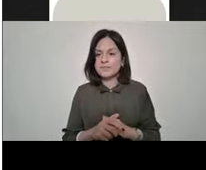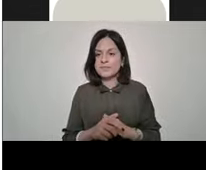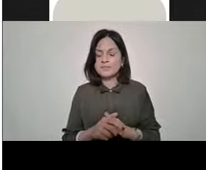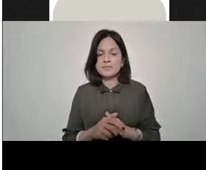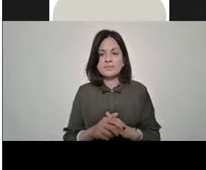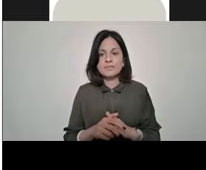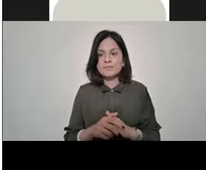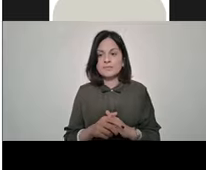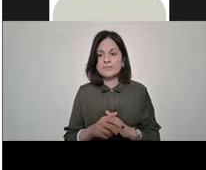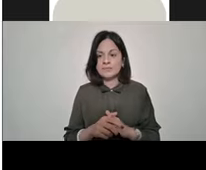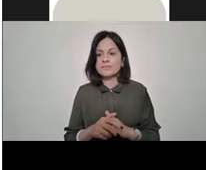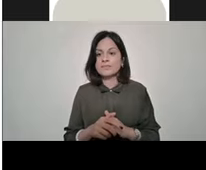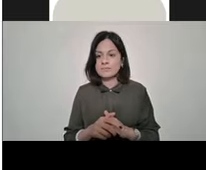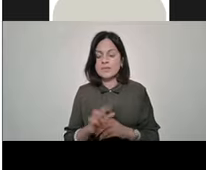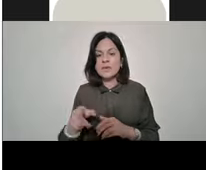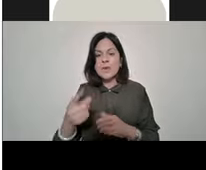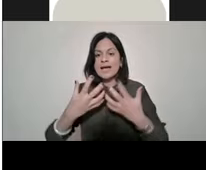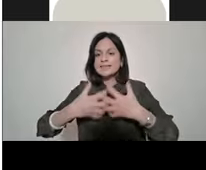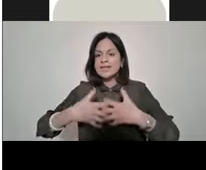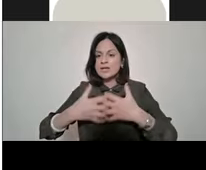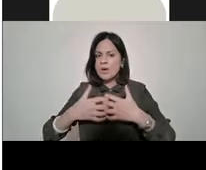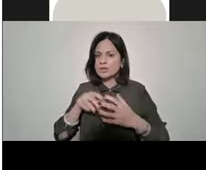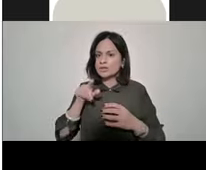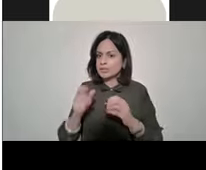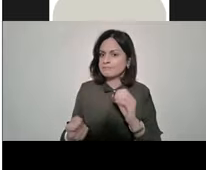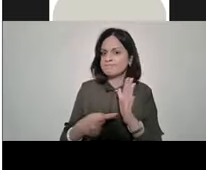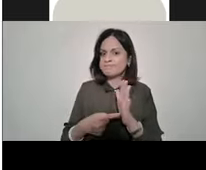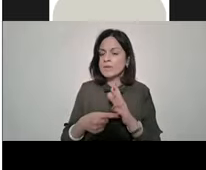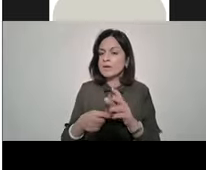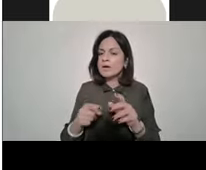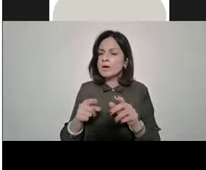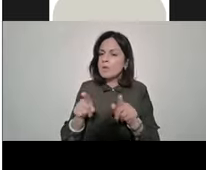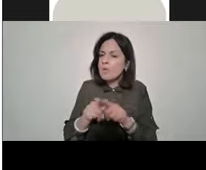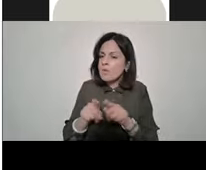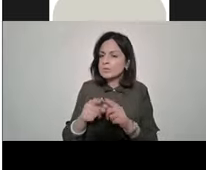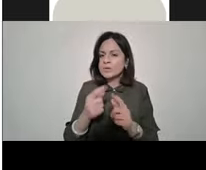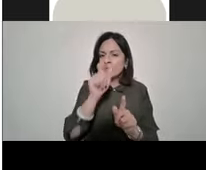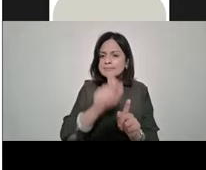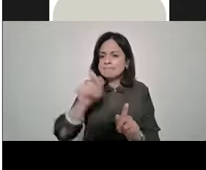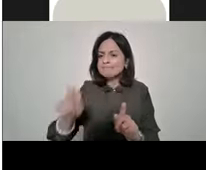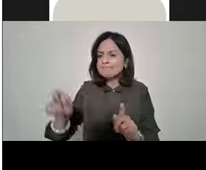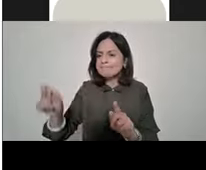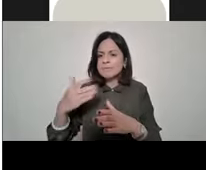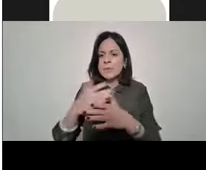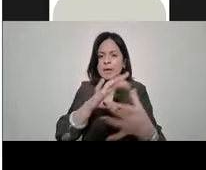So the technology is there, the technology is a crucial aspect of it, but it's about the individuals working together with